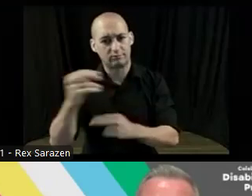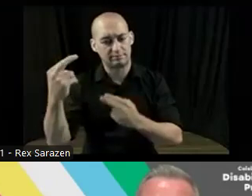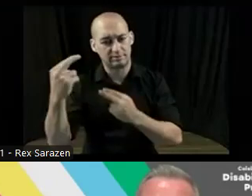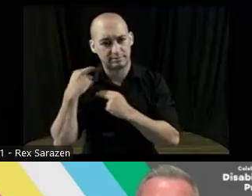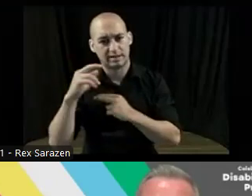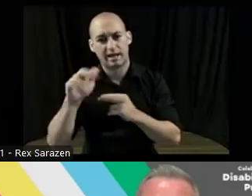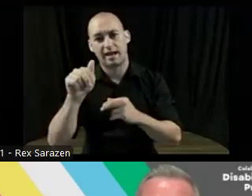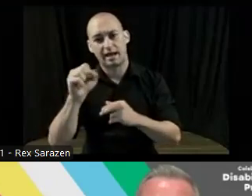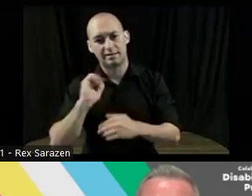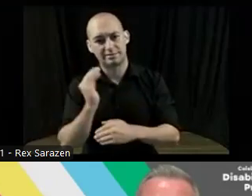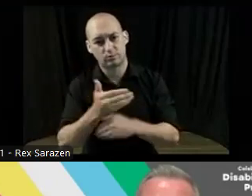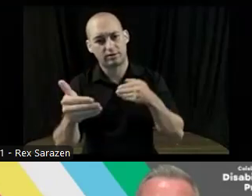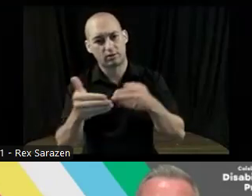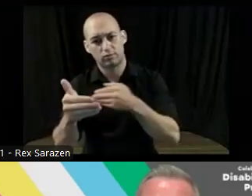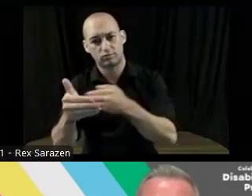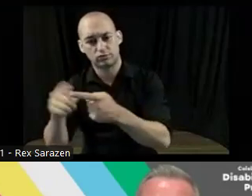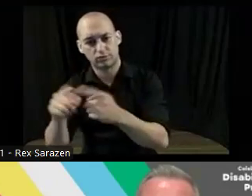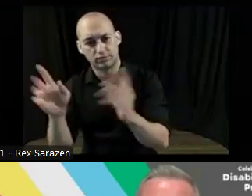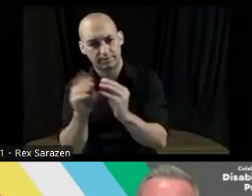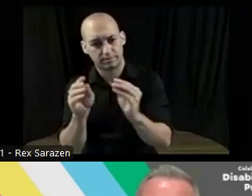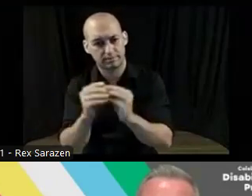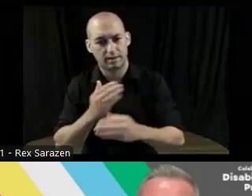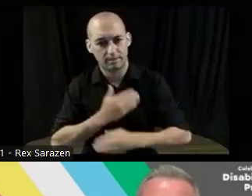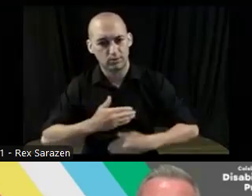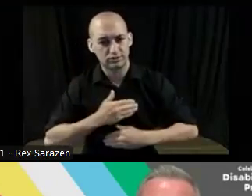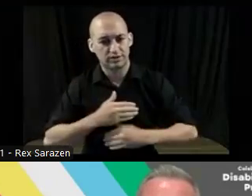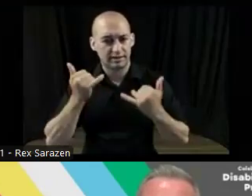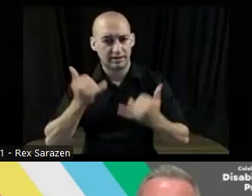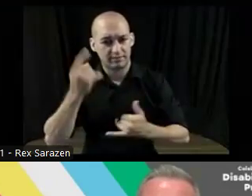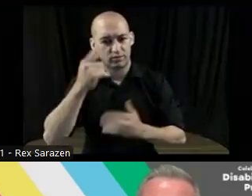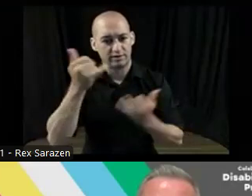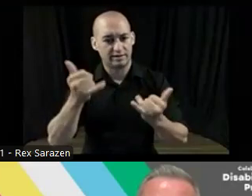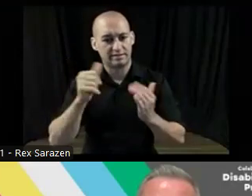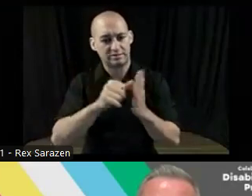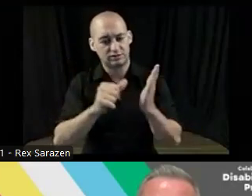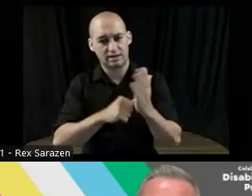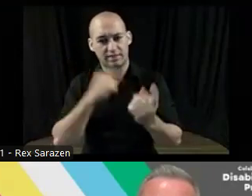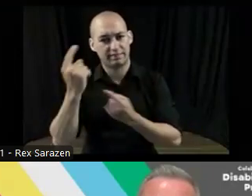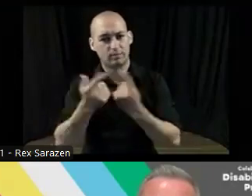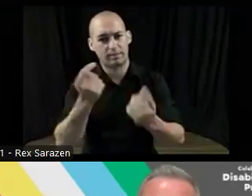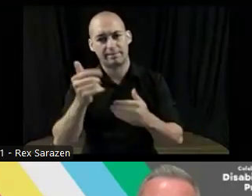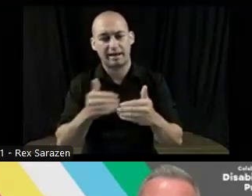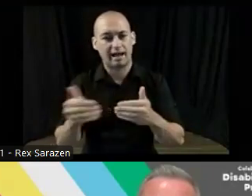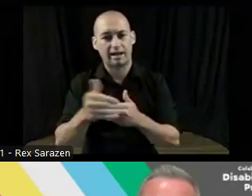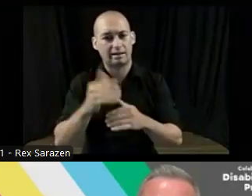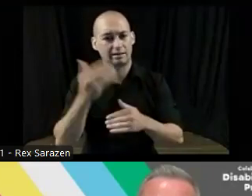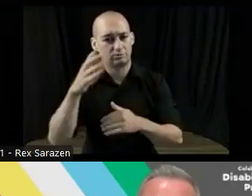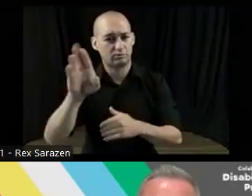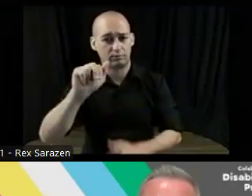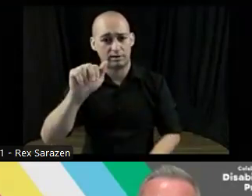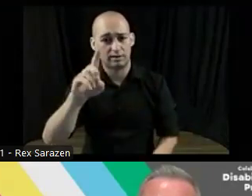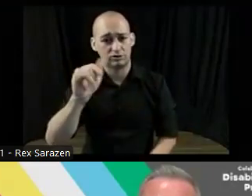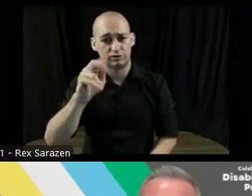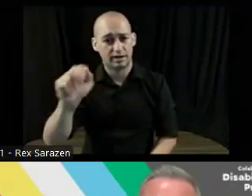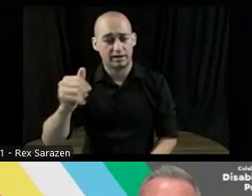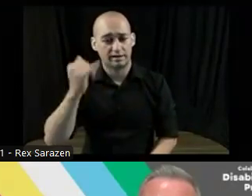event. Appreciate the time on today's agenda. I think we might be a little bit ahead. I don't know, Rajna, if you want to do, I think right